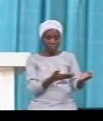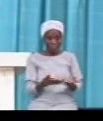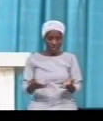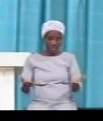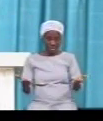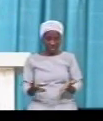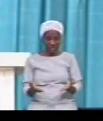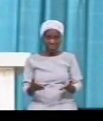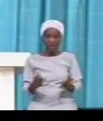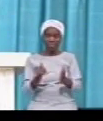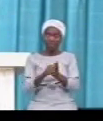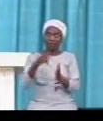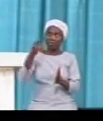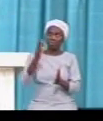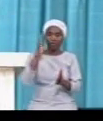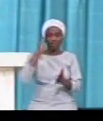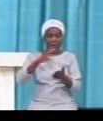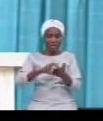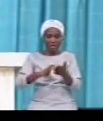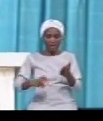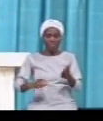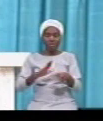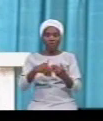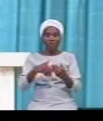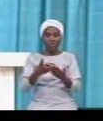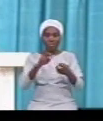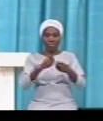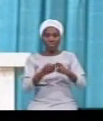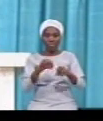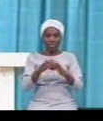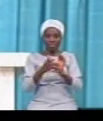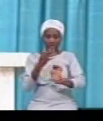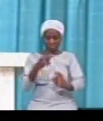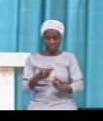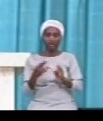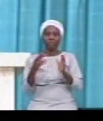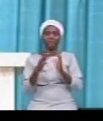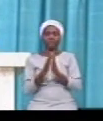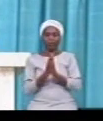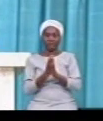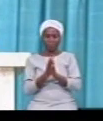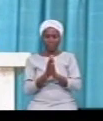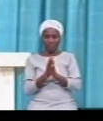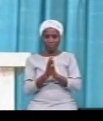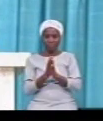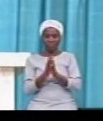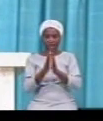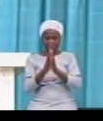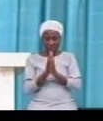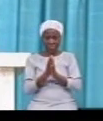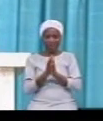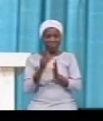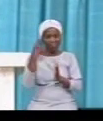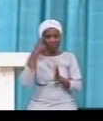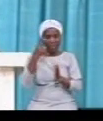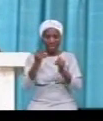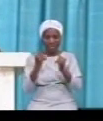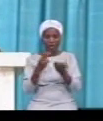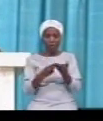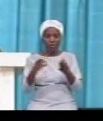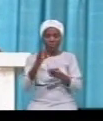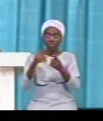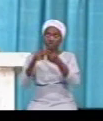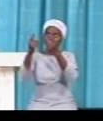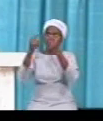will remove all the problems in Jesus' name. So shall we just commit this place in the hands of God? Let's pray for the power of the Holy Ghost, divine